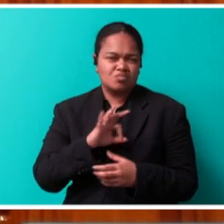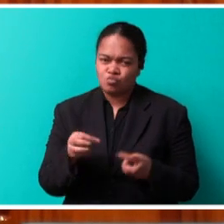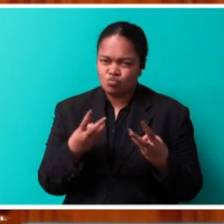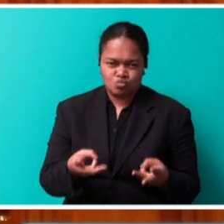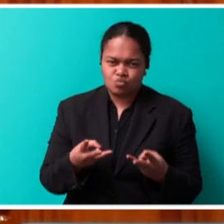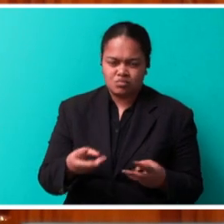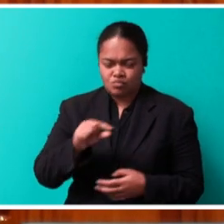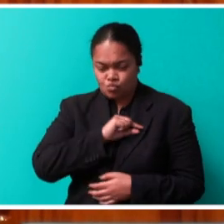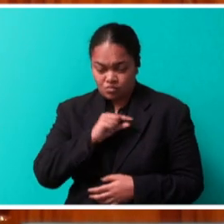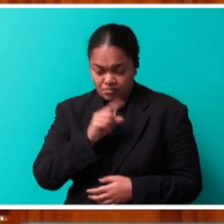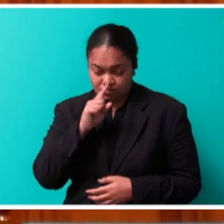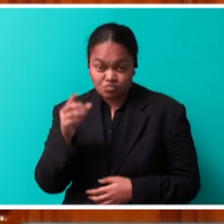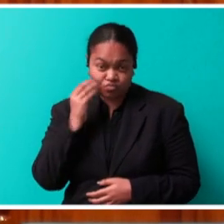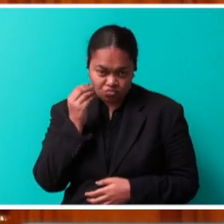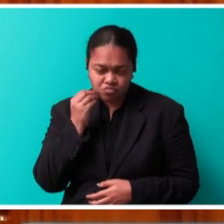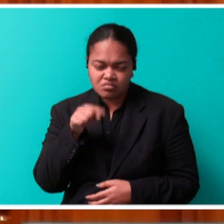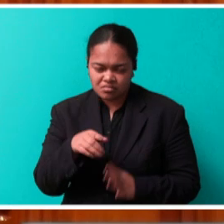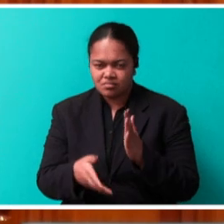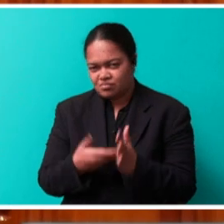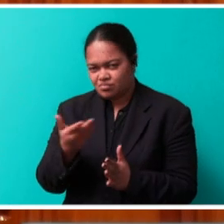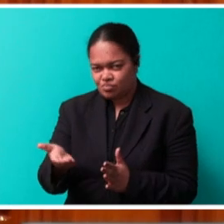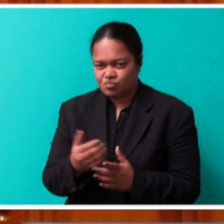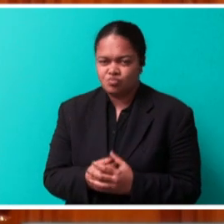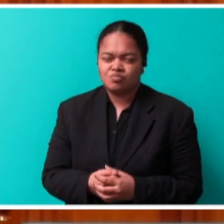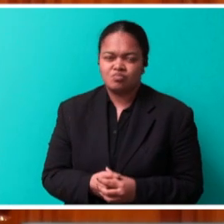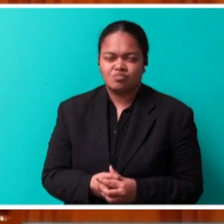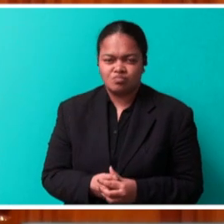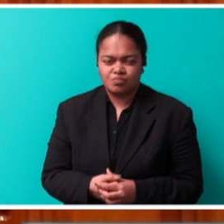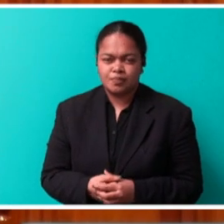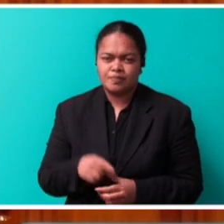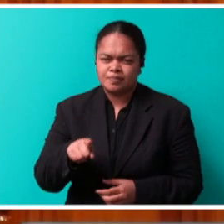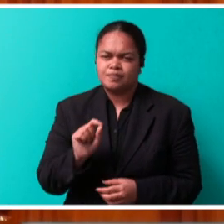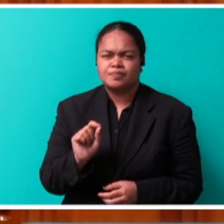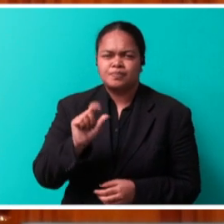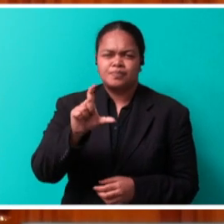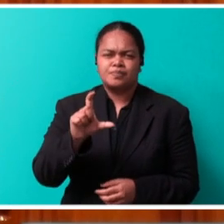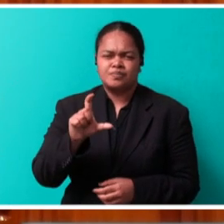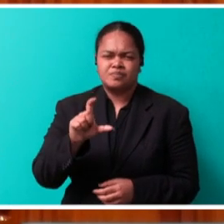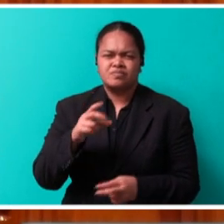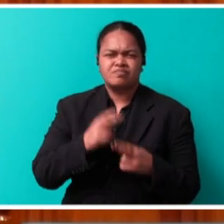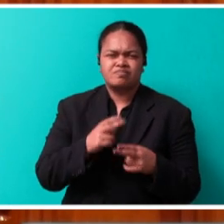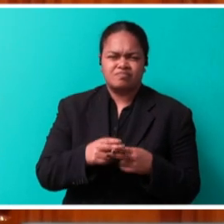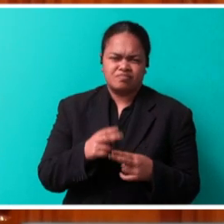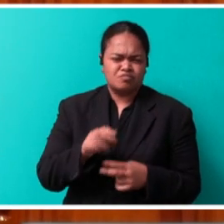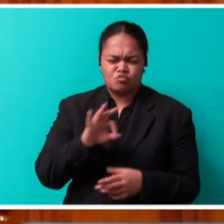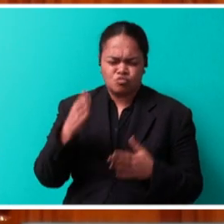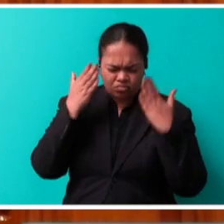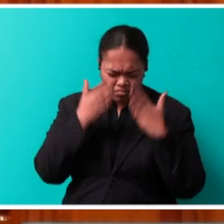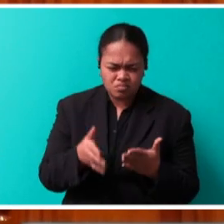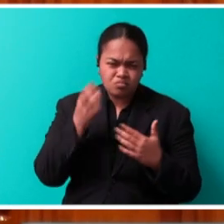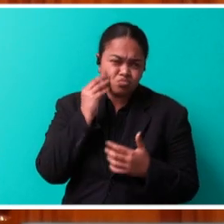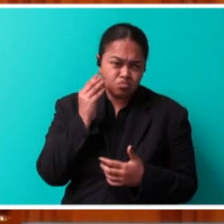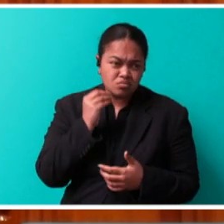This government focuses is to increase productivity, not only in sugarcane, but